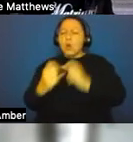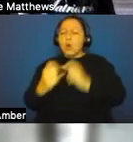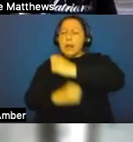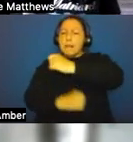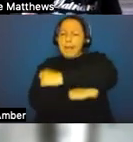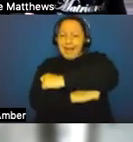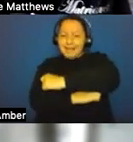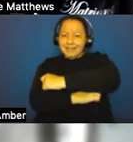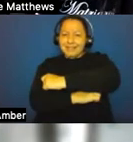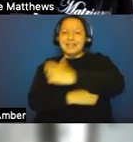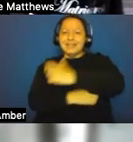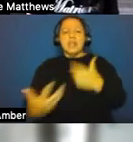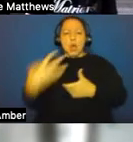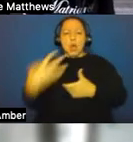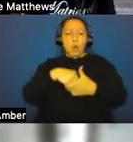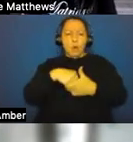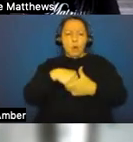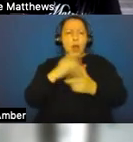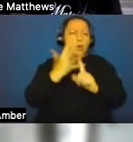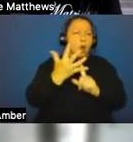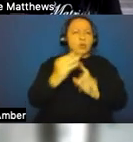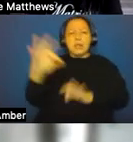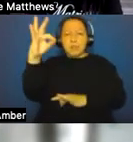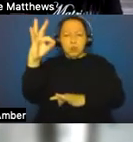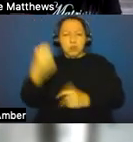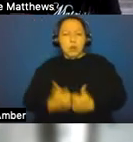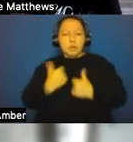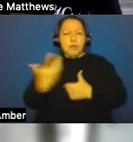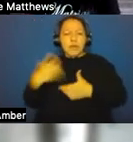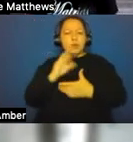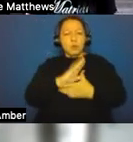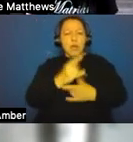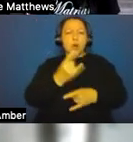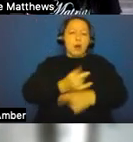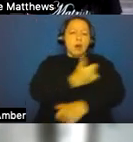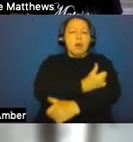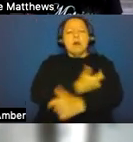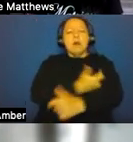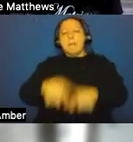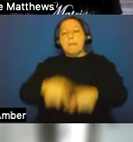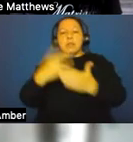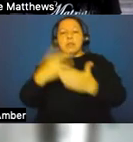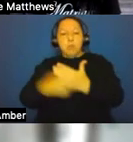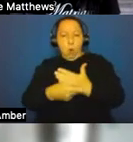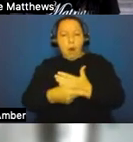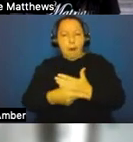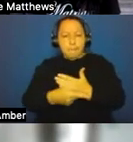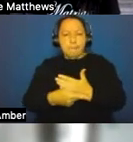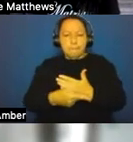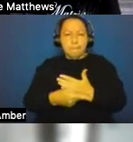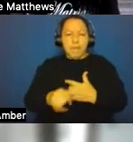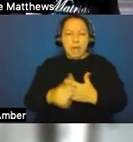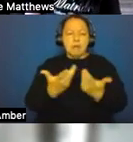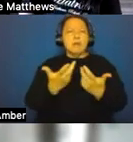into their chemical dependency program. And that was the one that, people